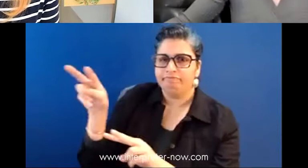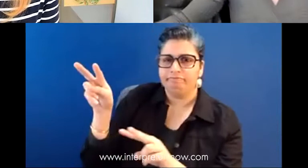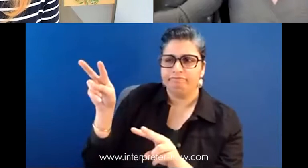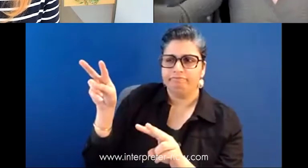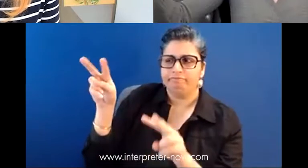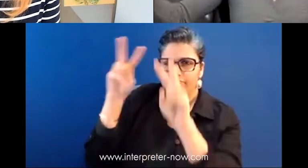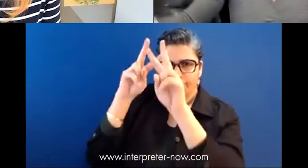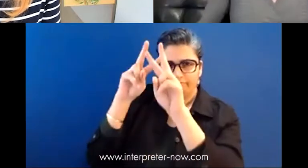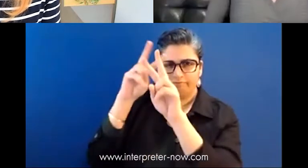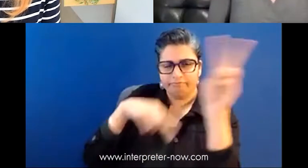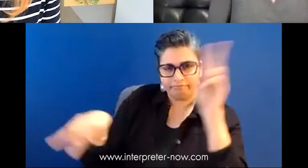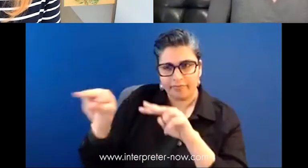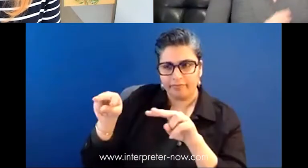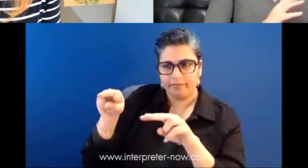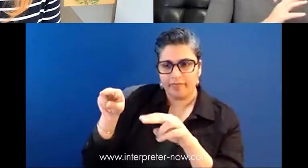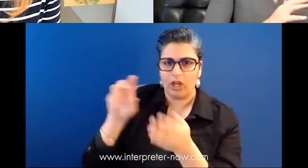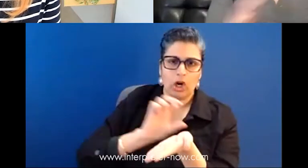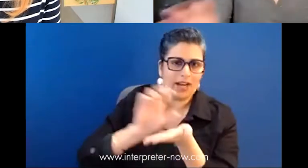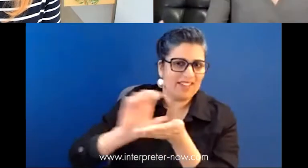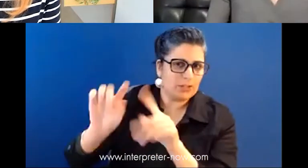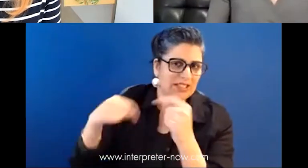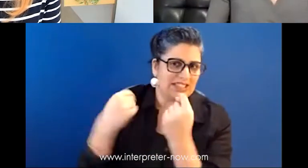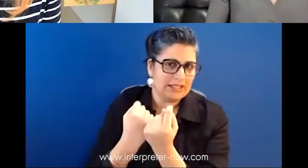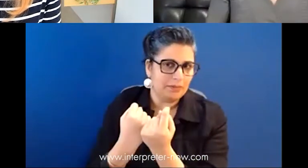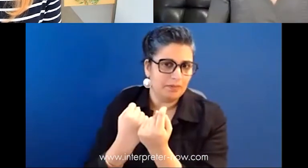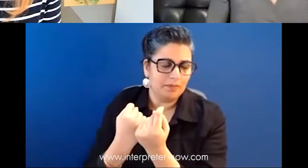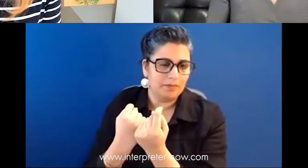investment team for some giant bank, and it's all straight white guys.